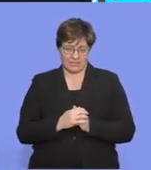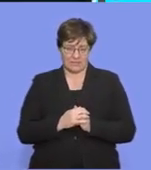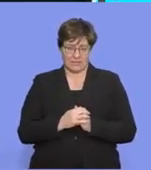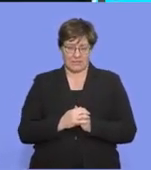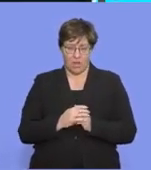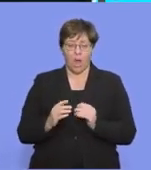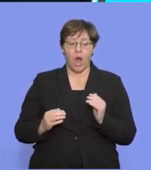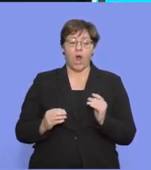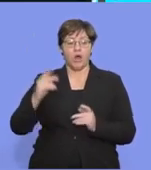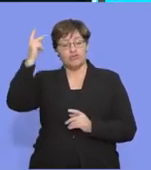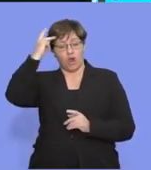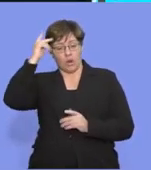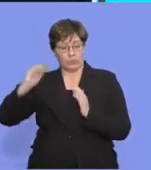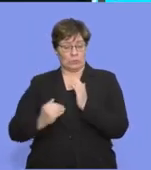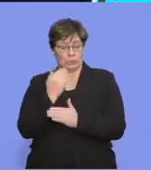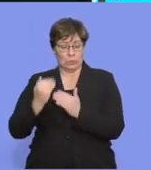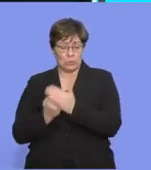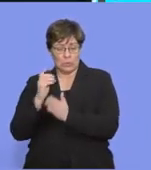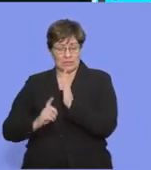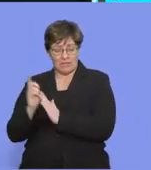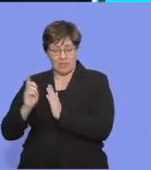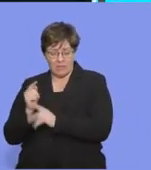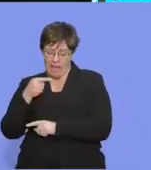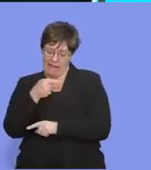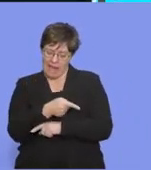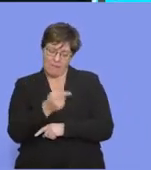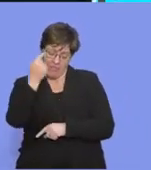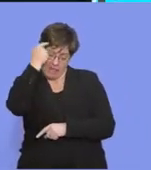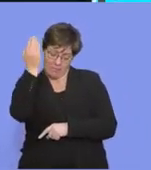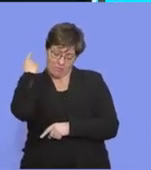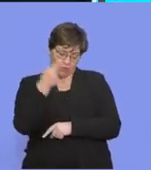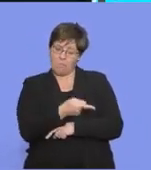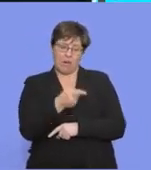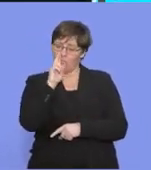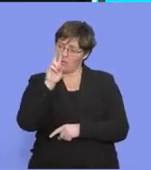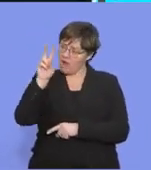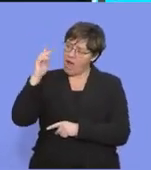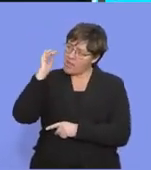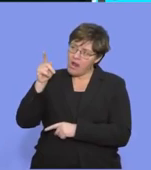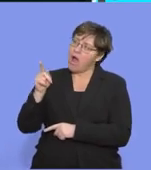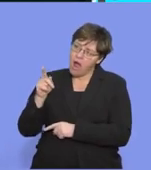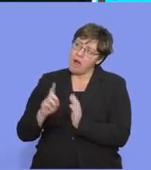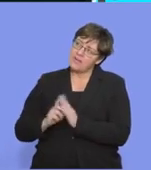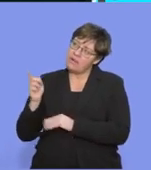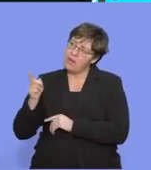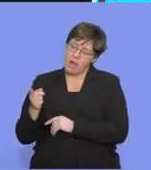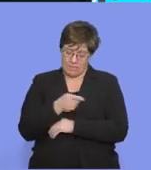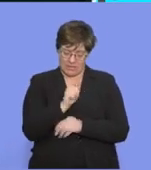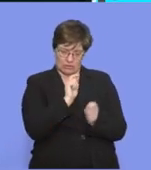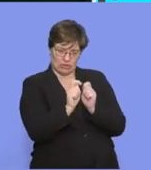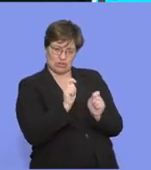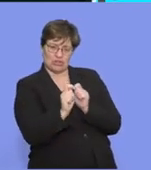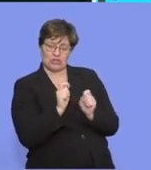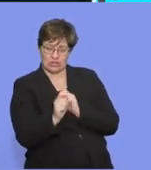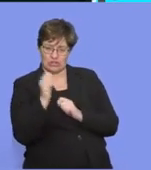And so as new knowledge is developed, so we might change our ideas and our theories that we